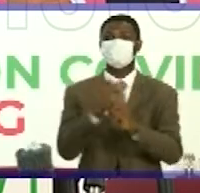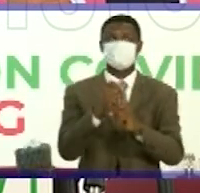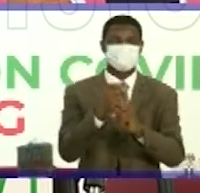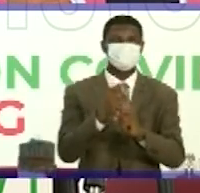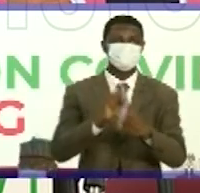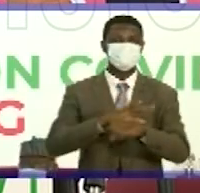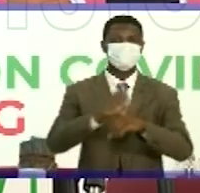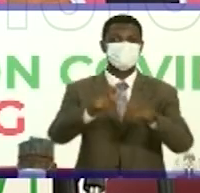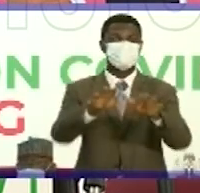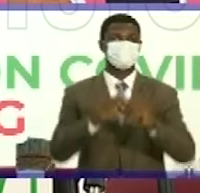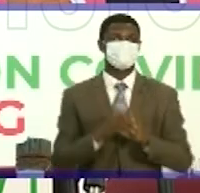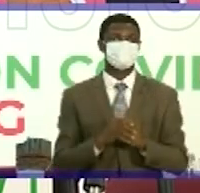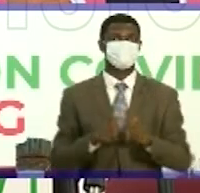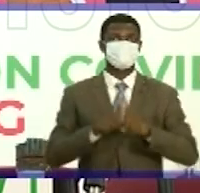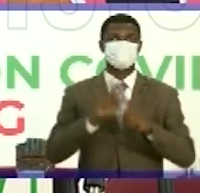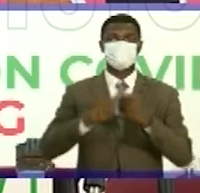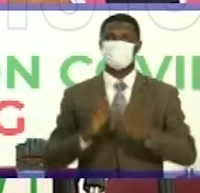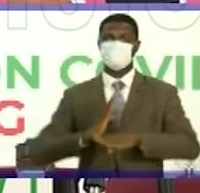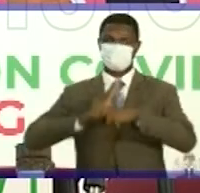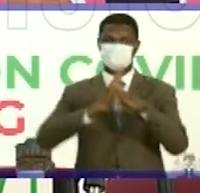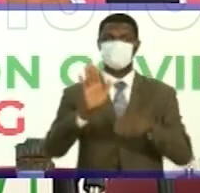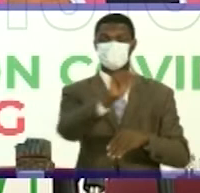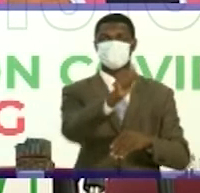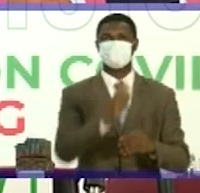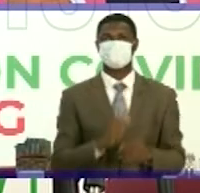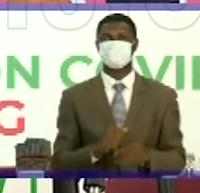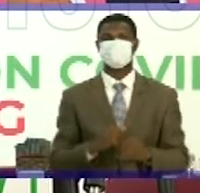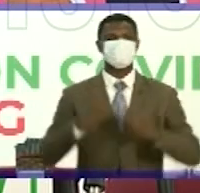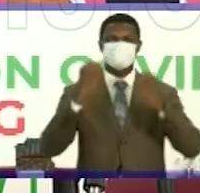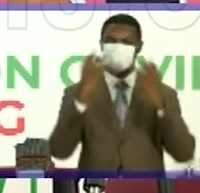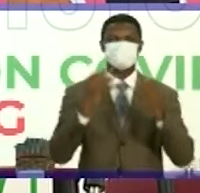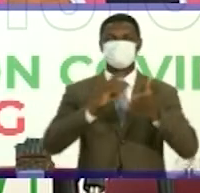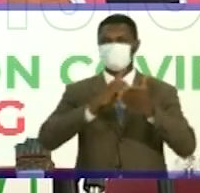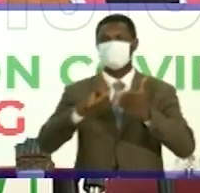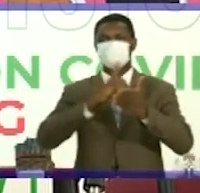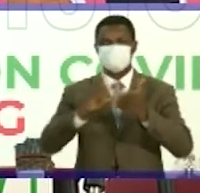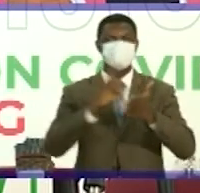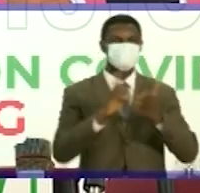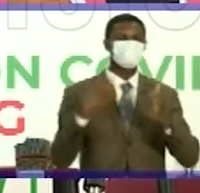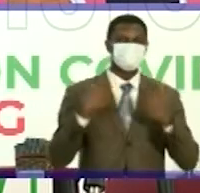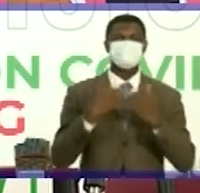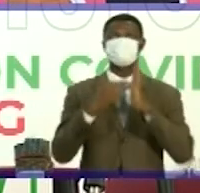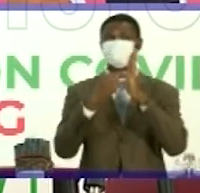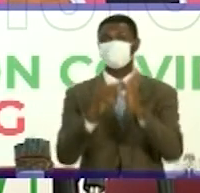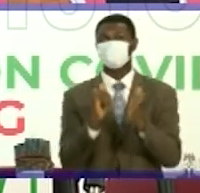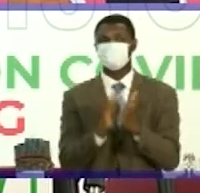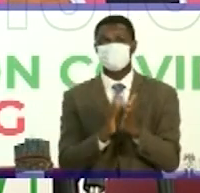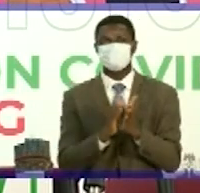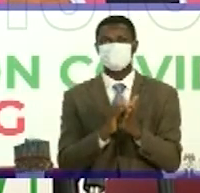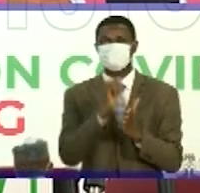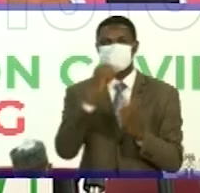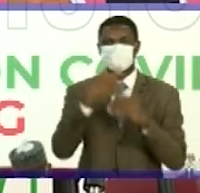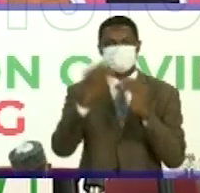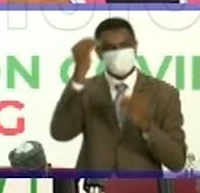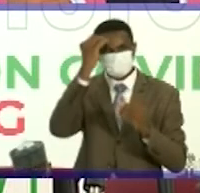themselves. Repeatedly, the NOI polls that we have done week to week have shown that the issue is not about knowledge.